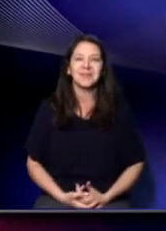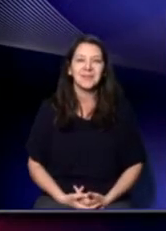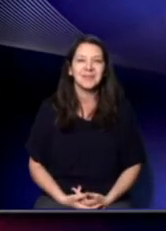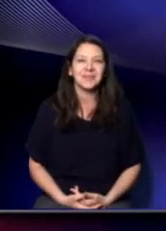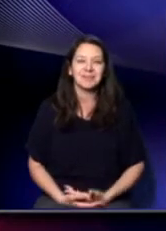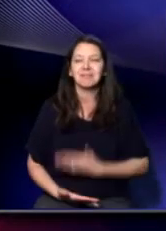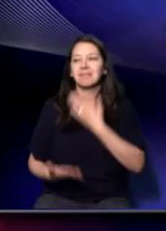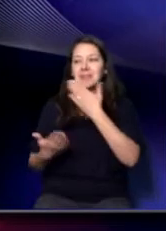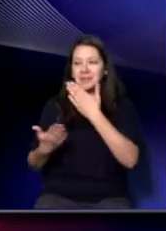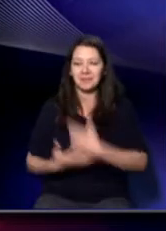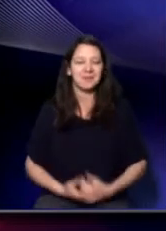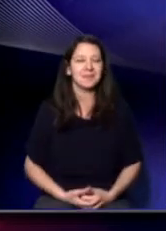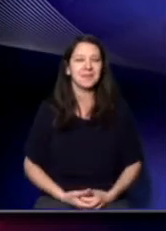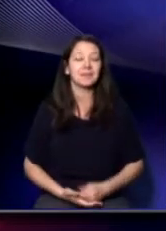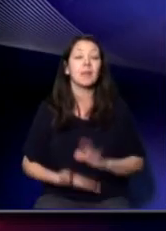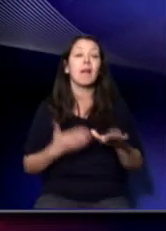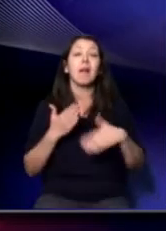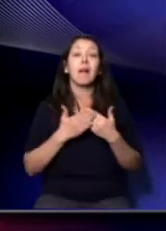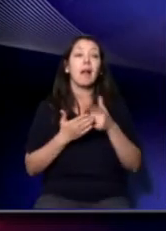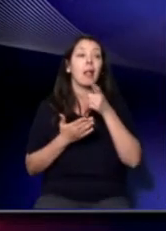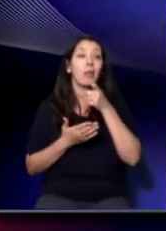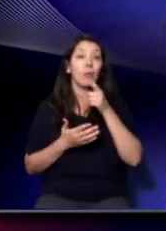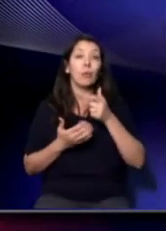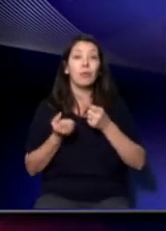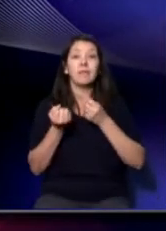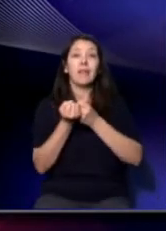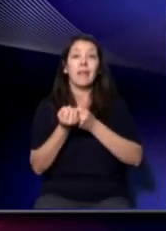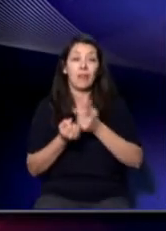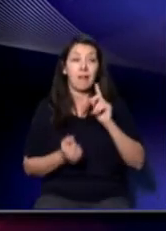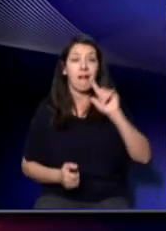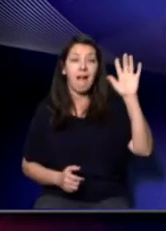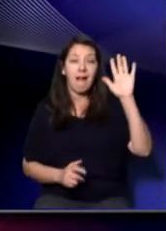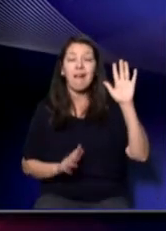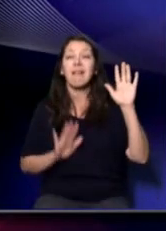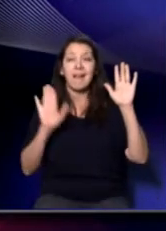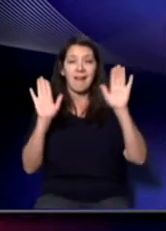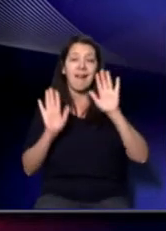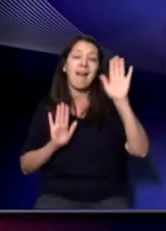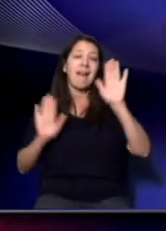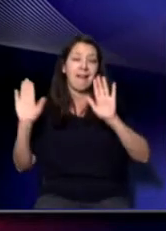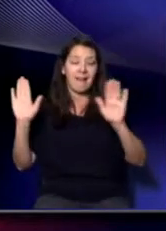you. All in favor, say aye. Aye. Aye.